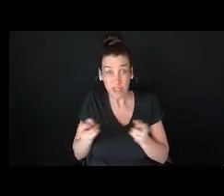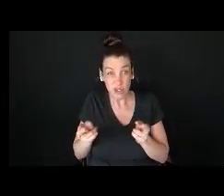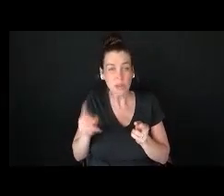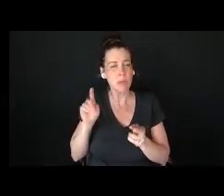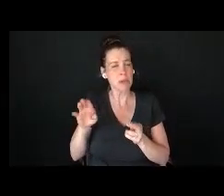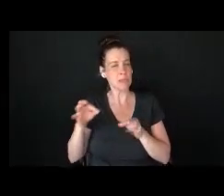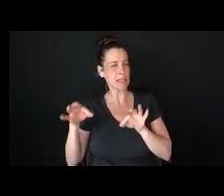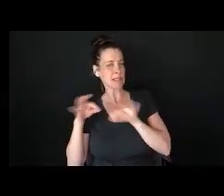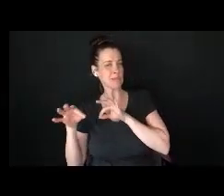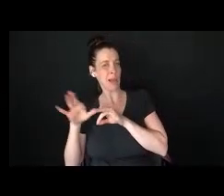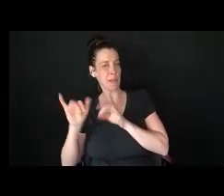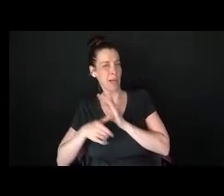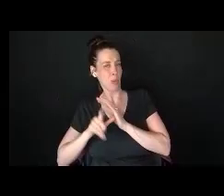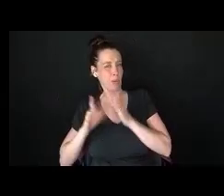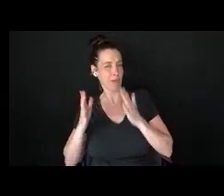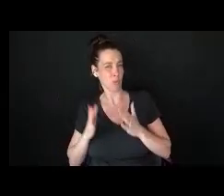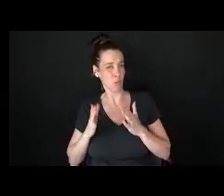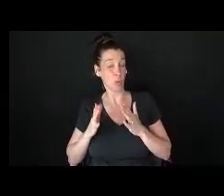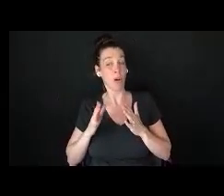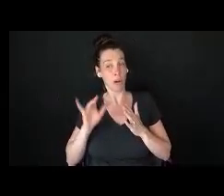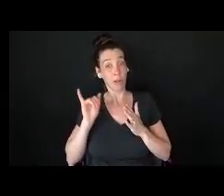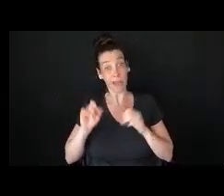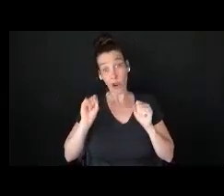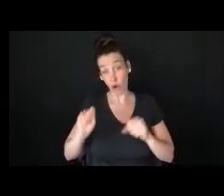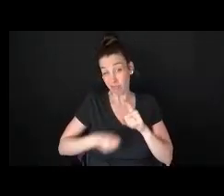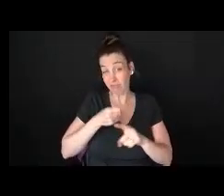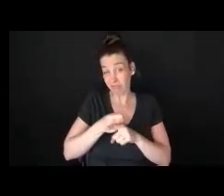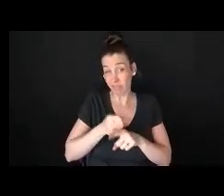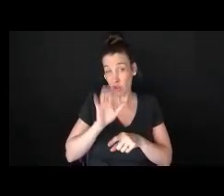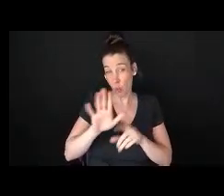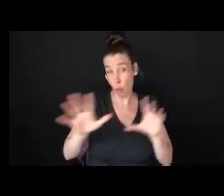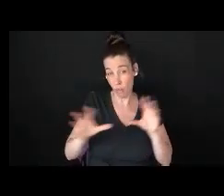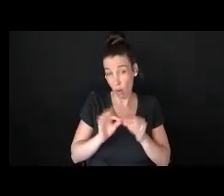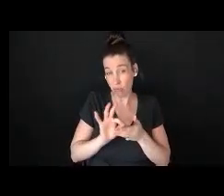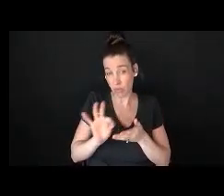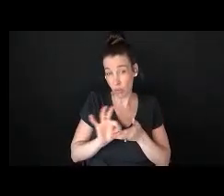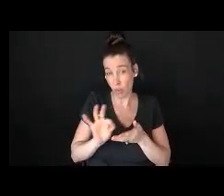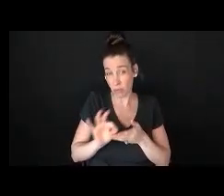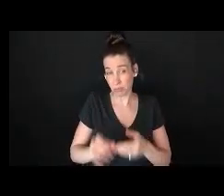reviewer, and these can affect the overall impact score accordingly.